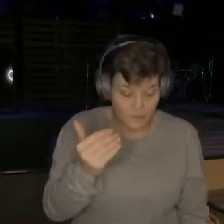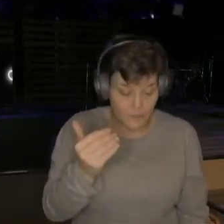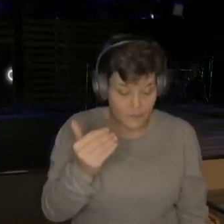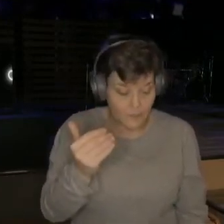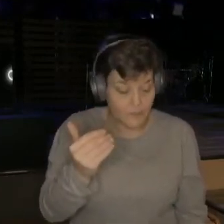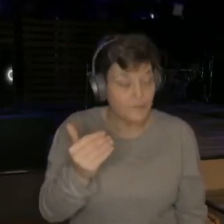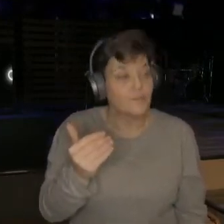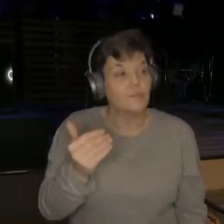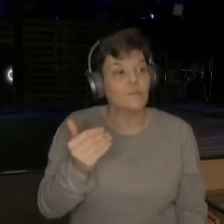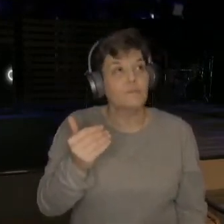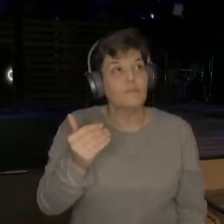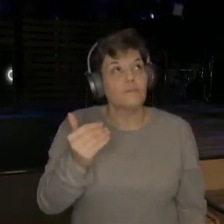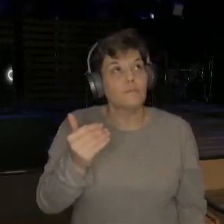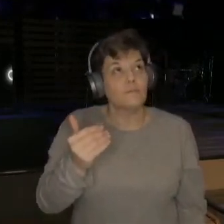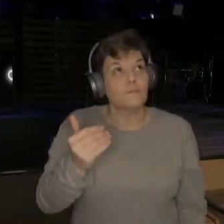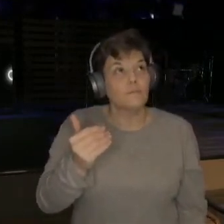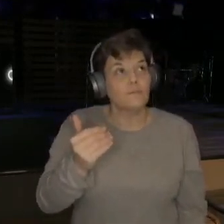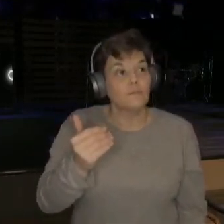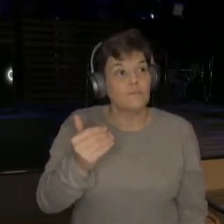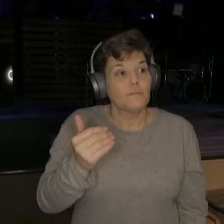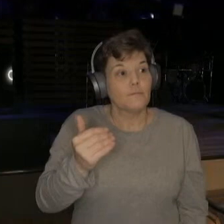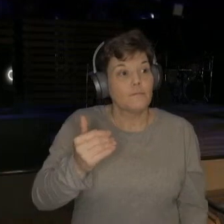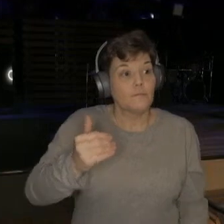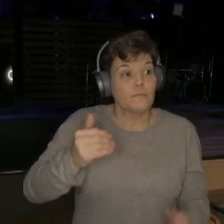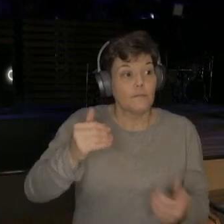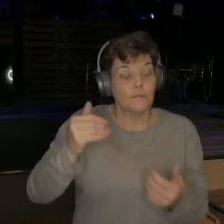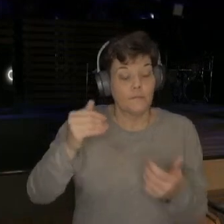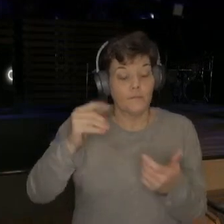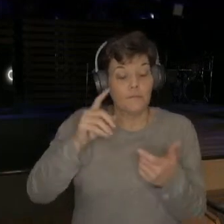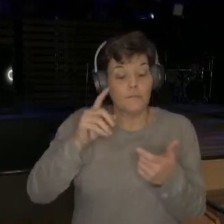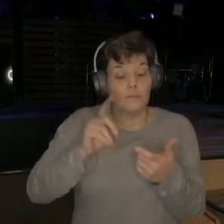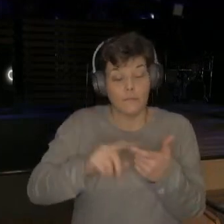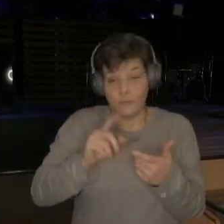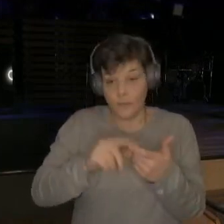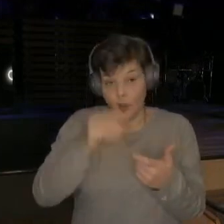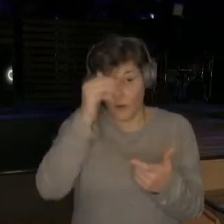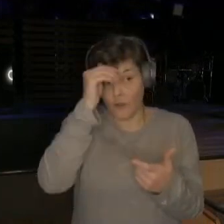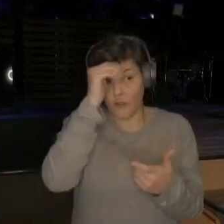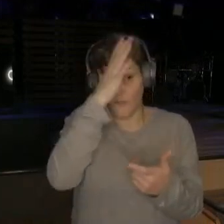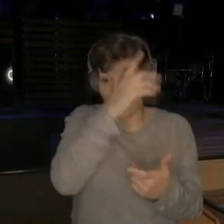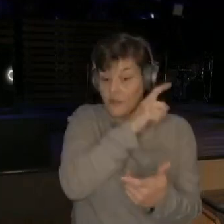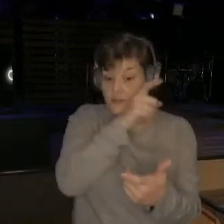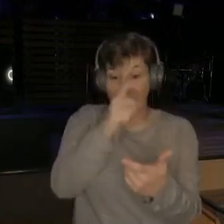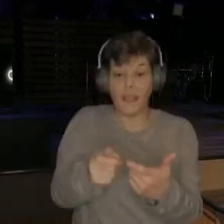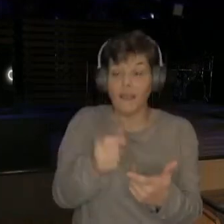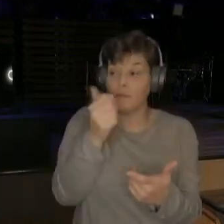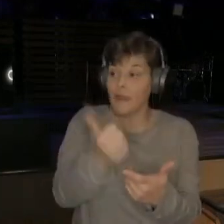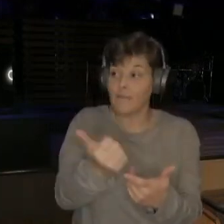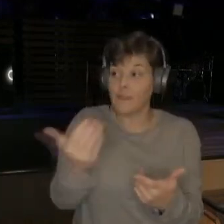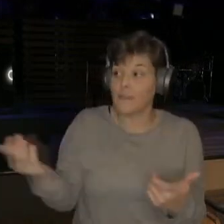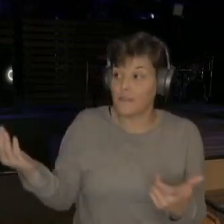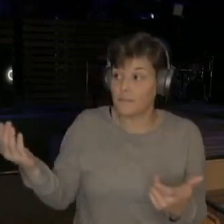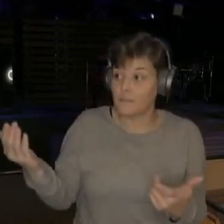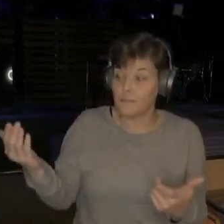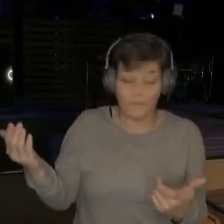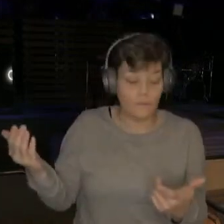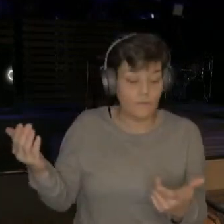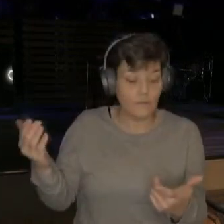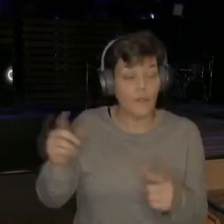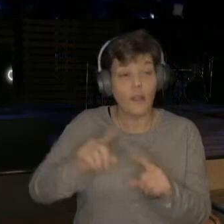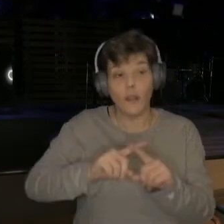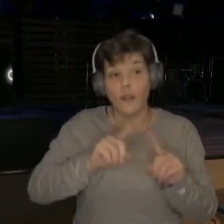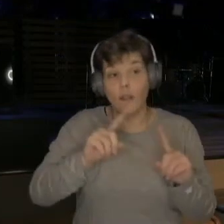generously provided the son with his share. And notice, the father did not give